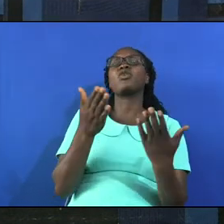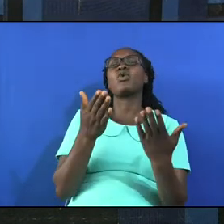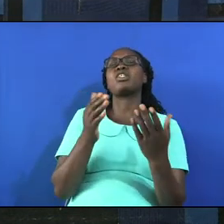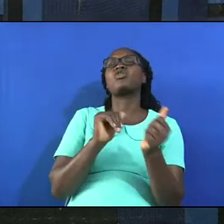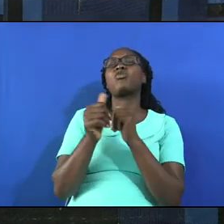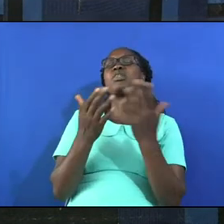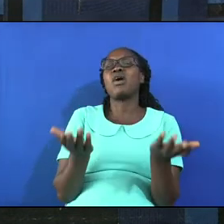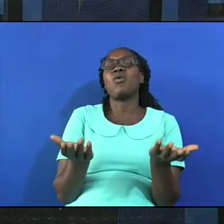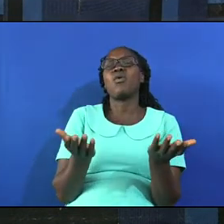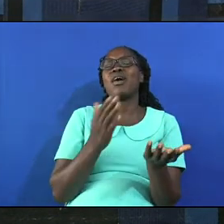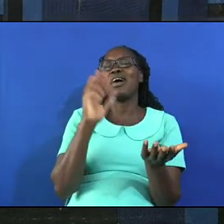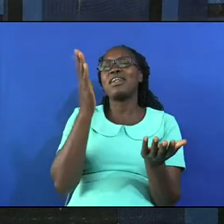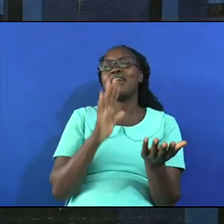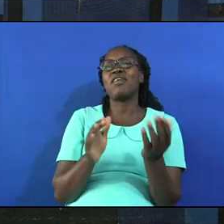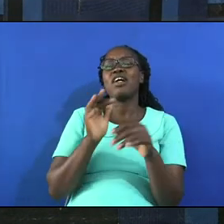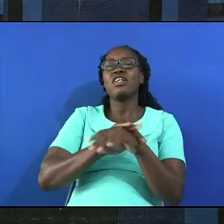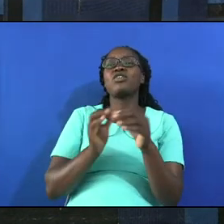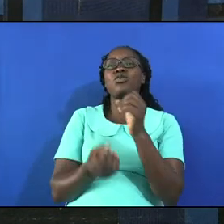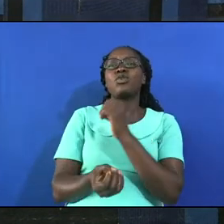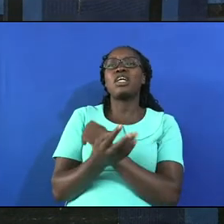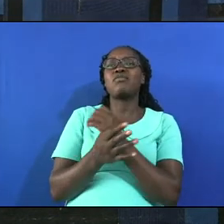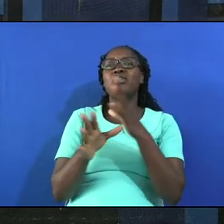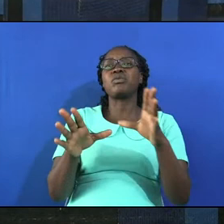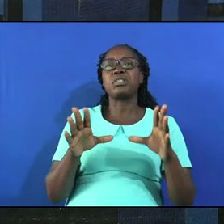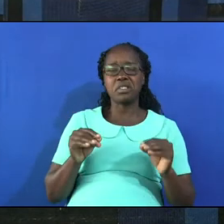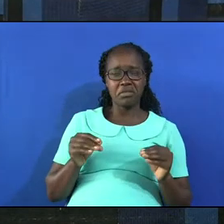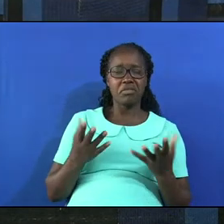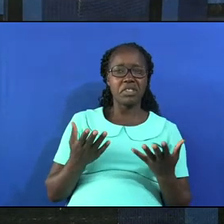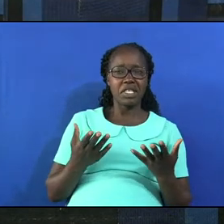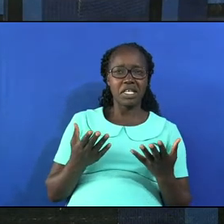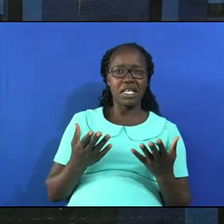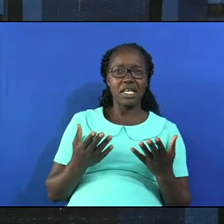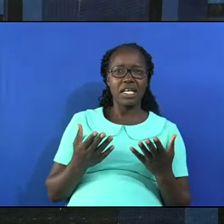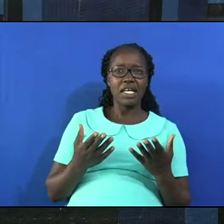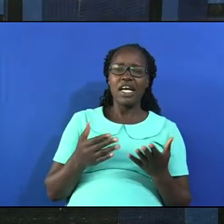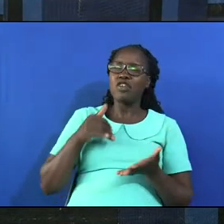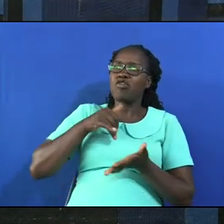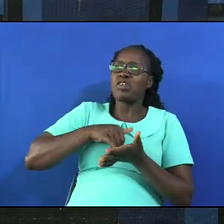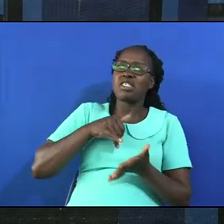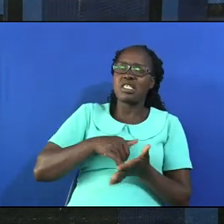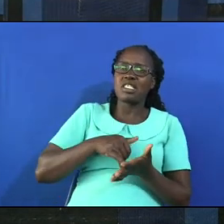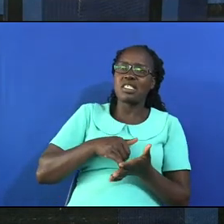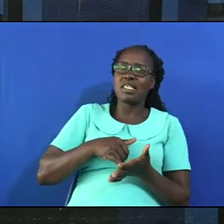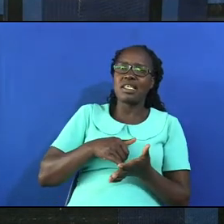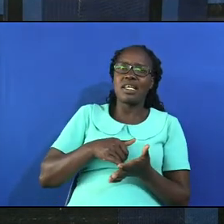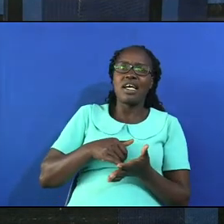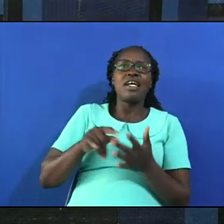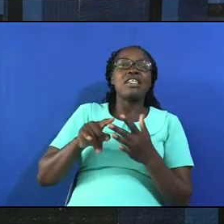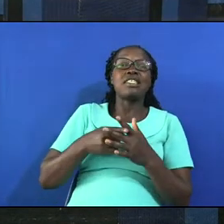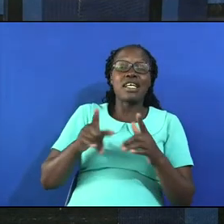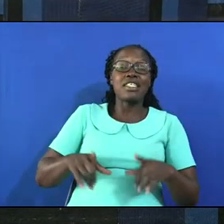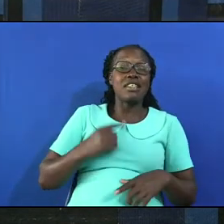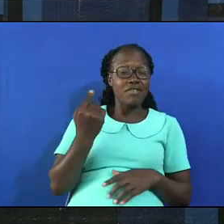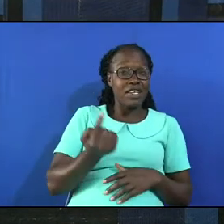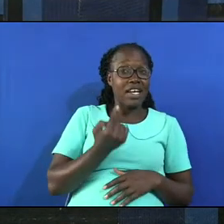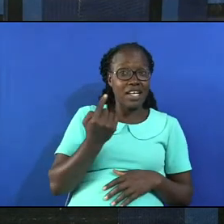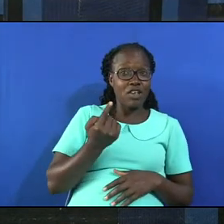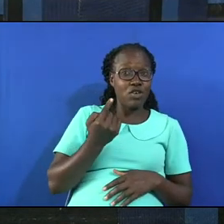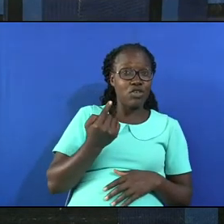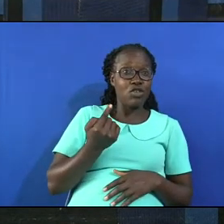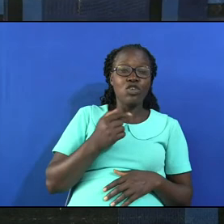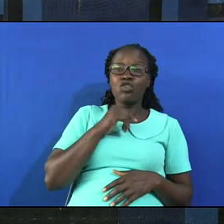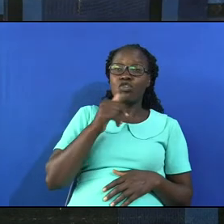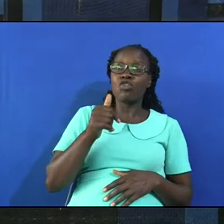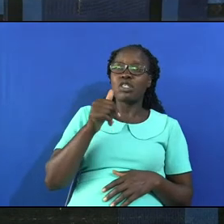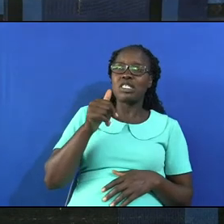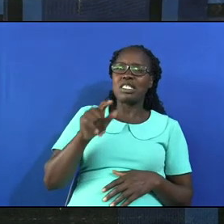you? Never. It's good advice you are receiving. And you are insisting, start living alone. You don't